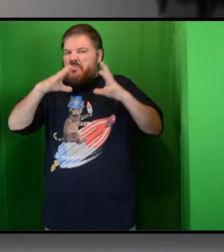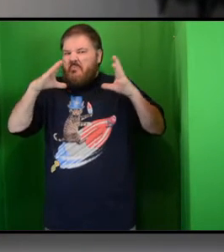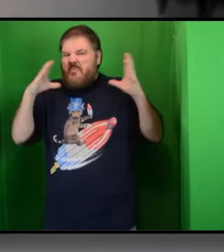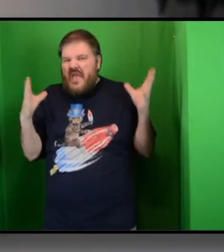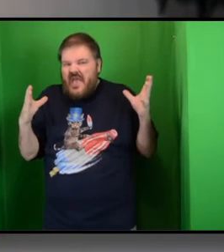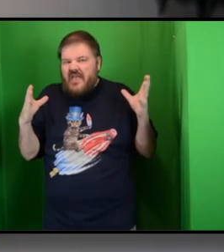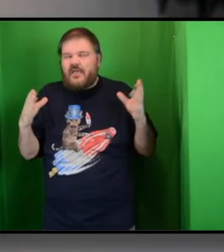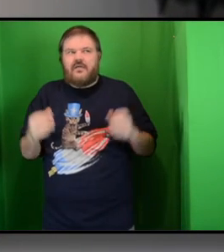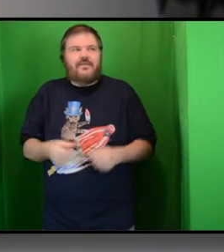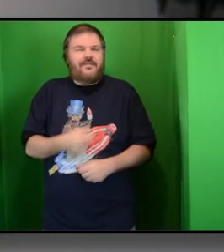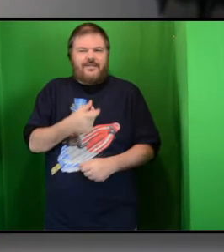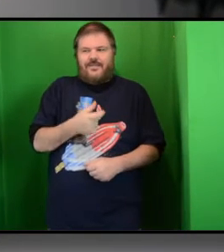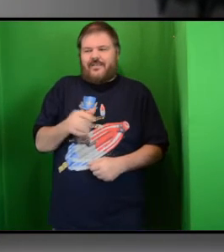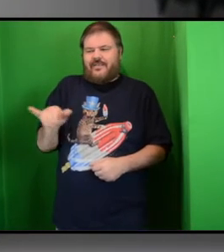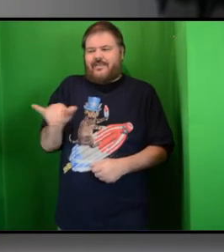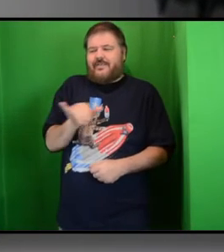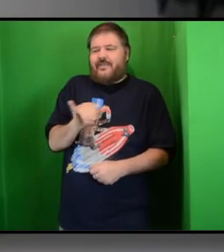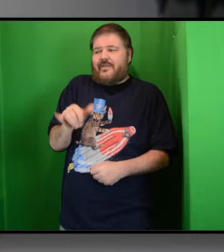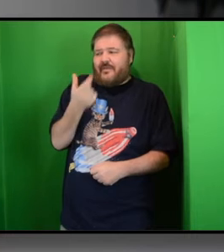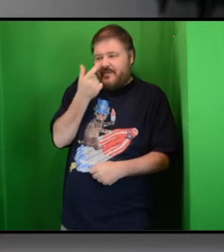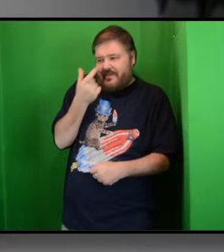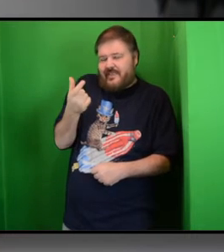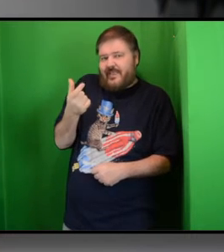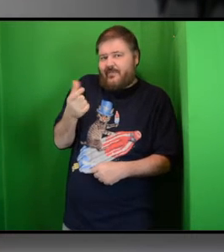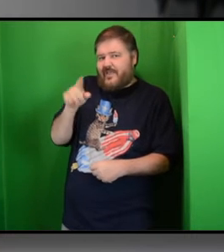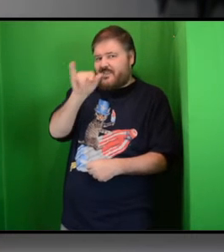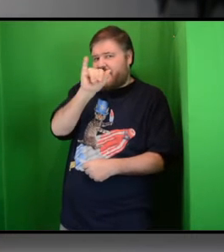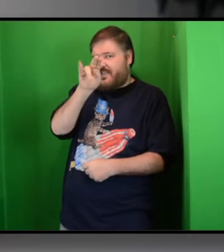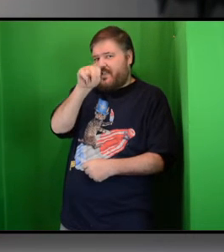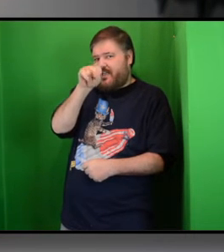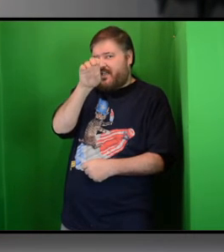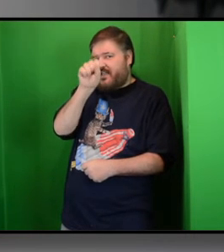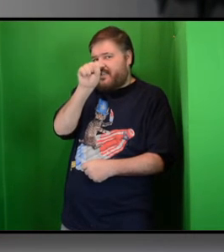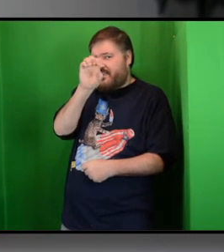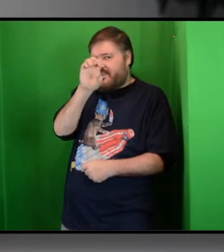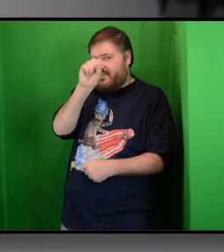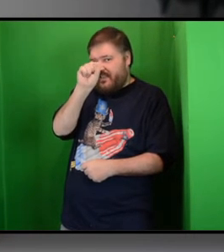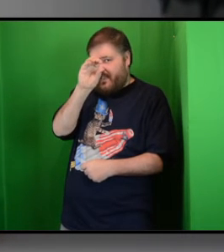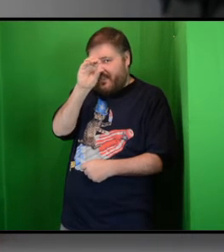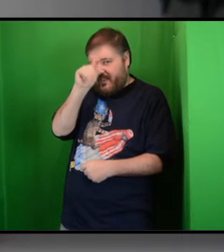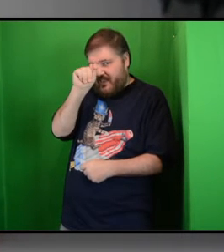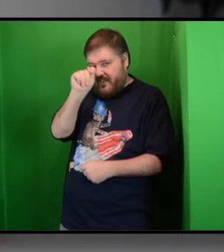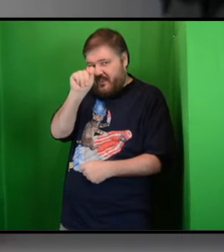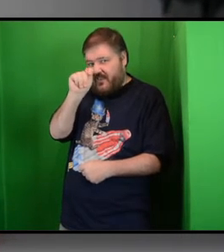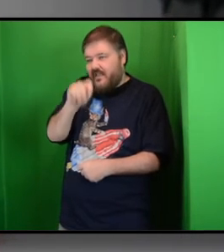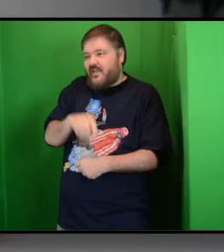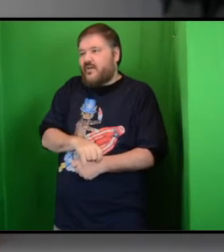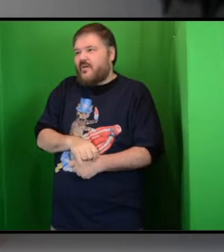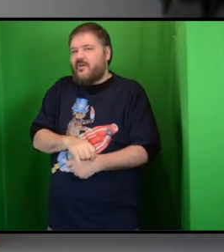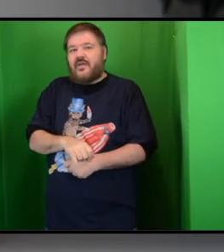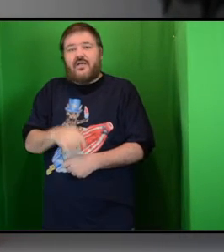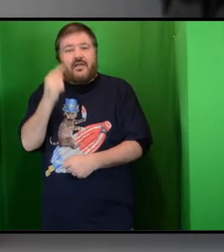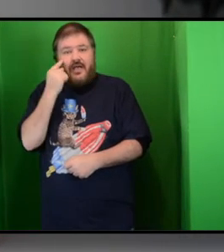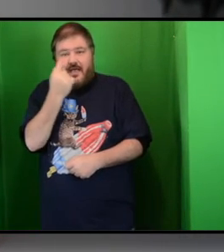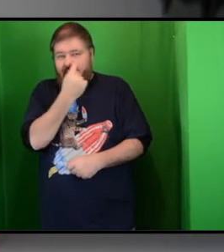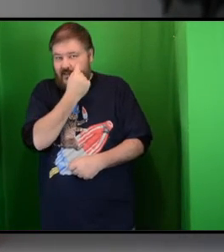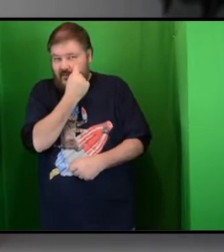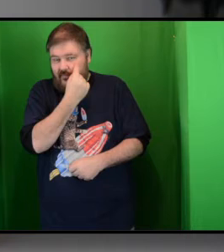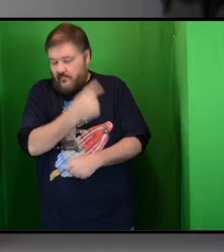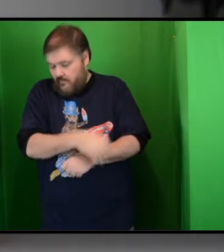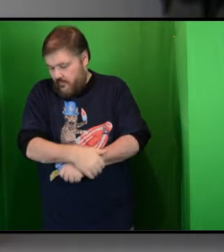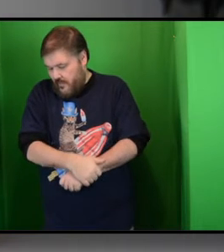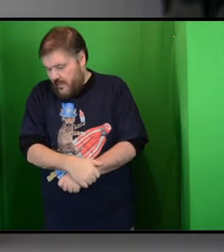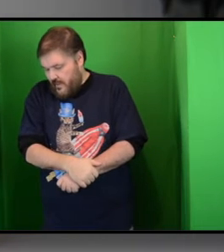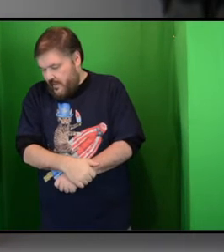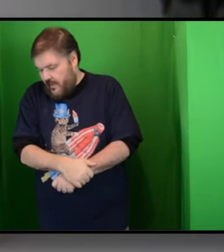So, basically we have a history of 3 Monsterbots who were very hard to manage. They